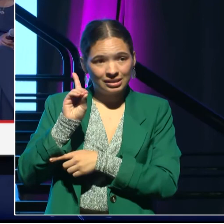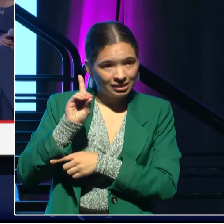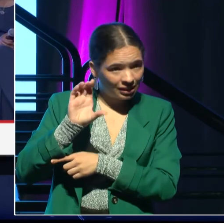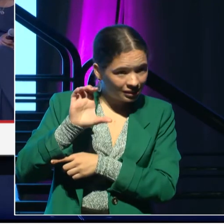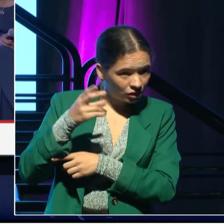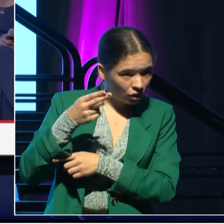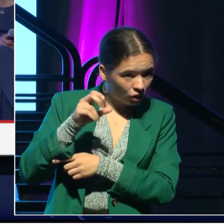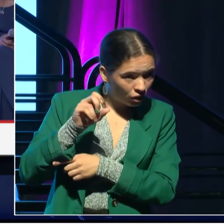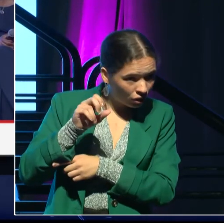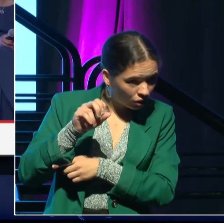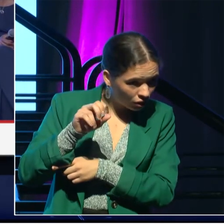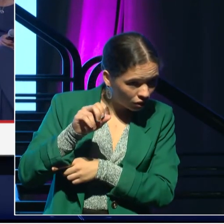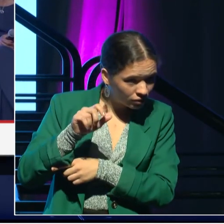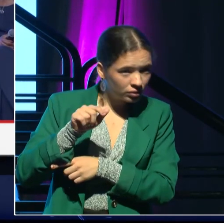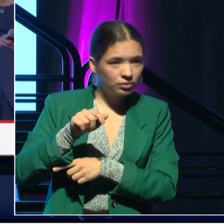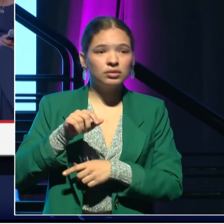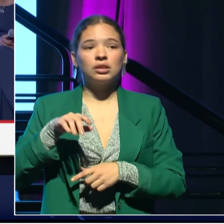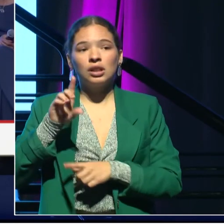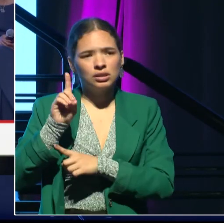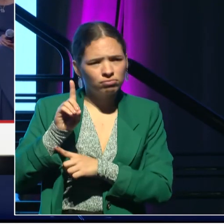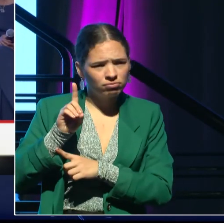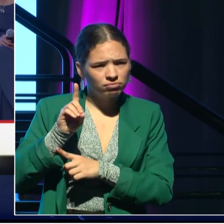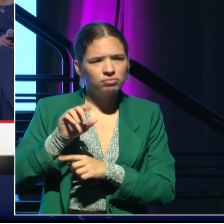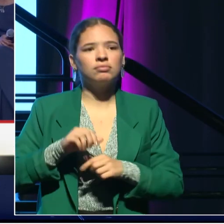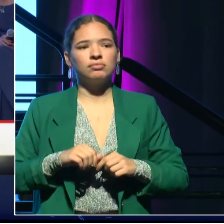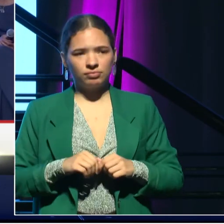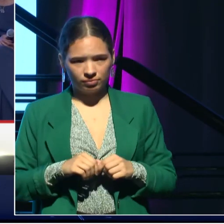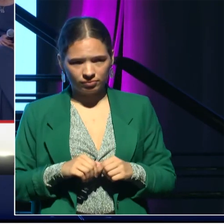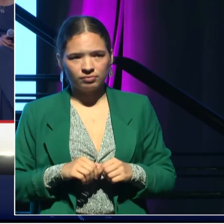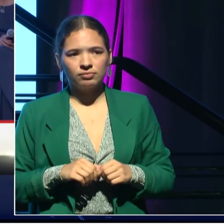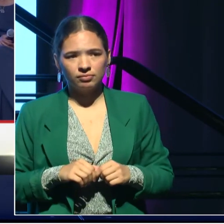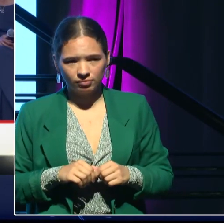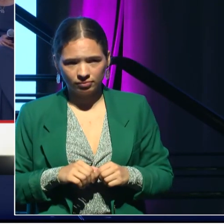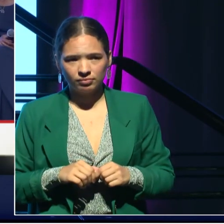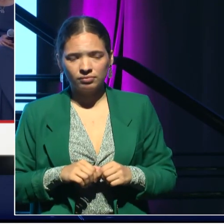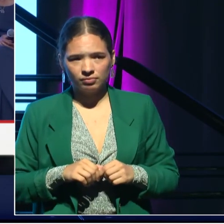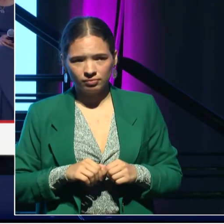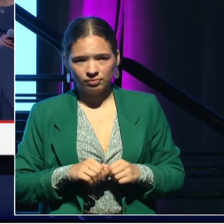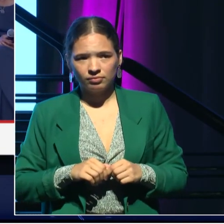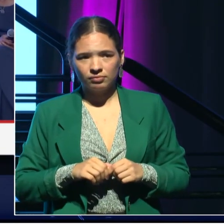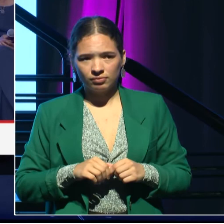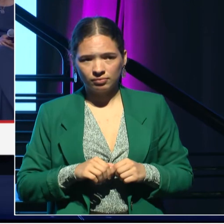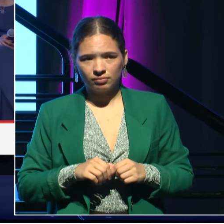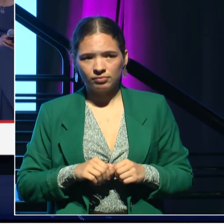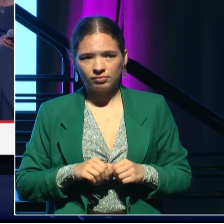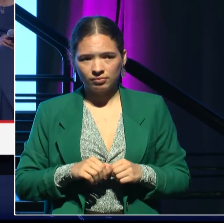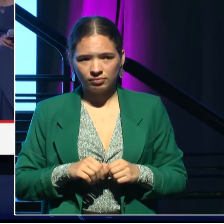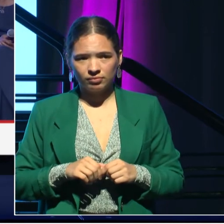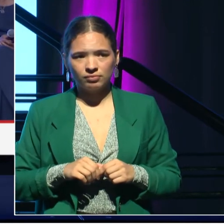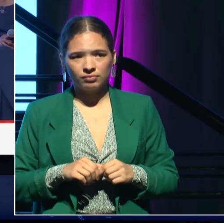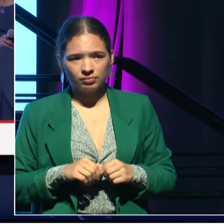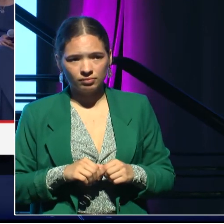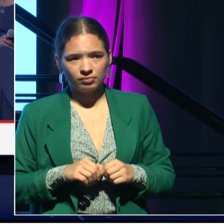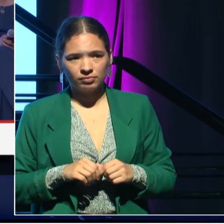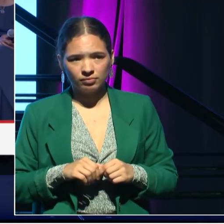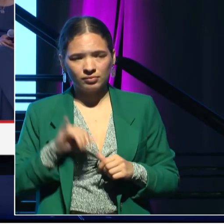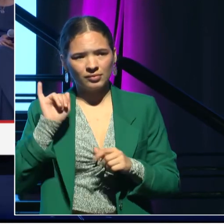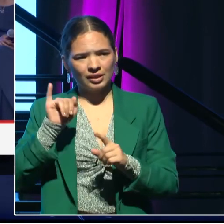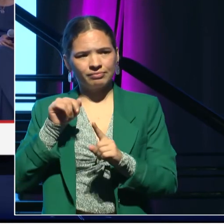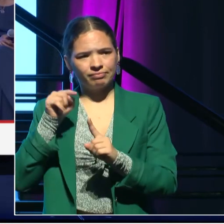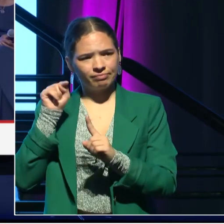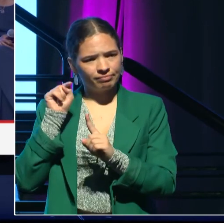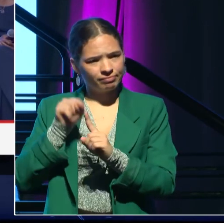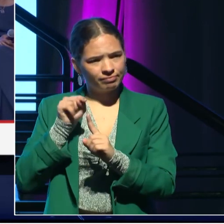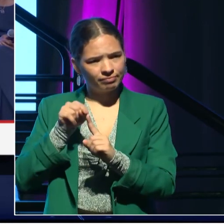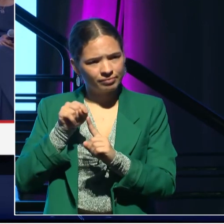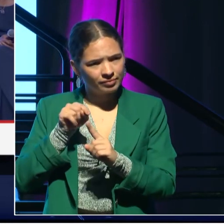dchr.dc.gov. So we are hiring. And I am very proud. One of the bright spots we have here is a locally funded paid